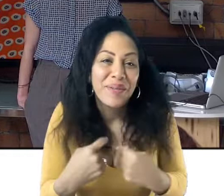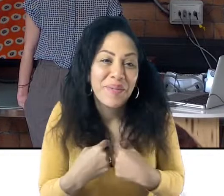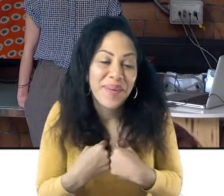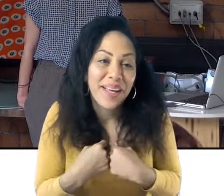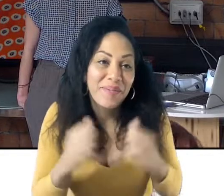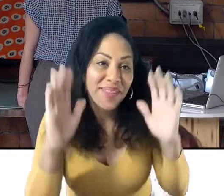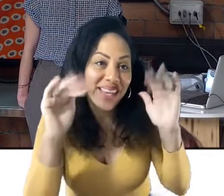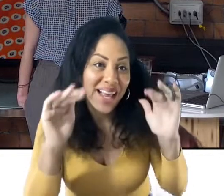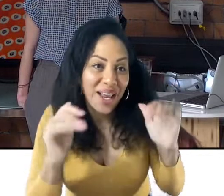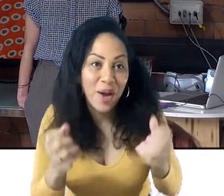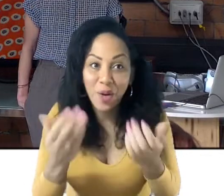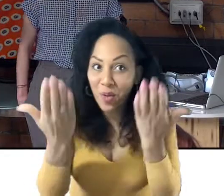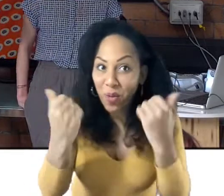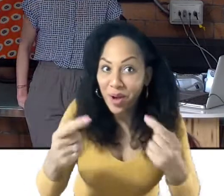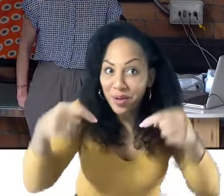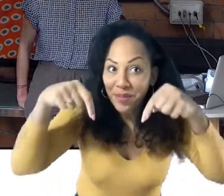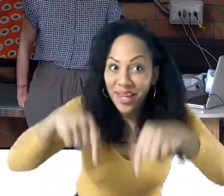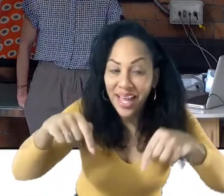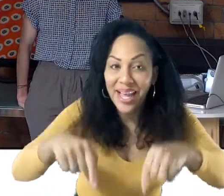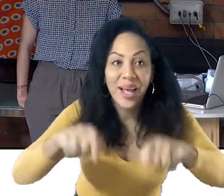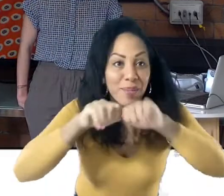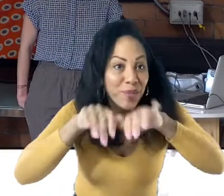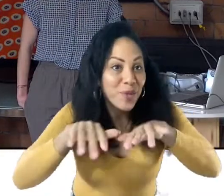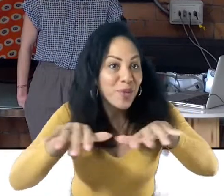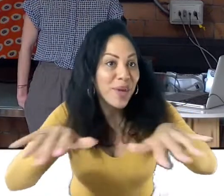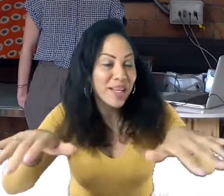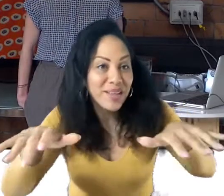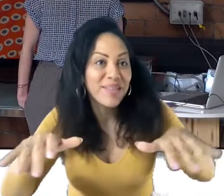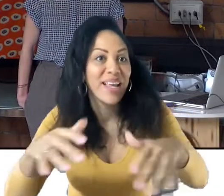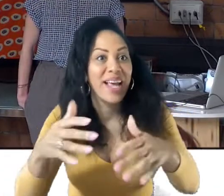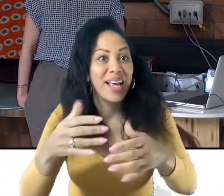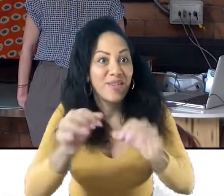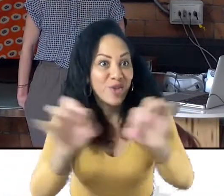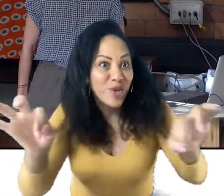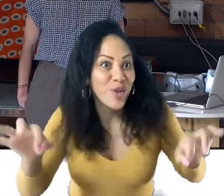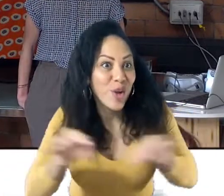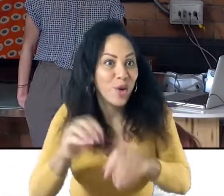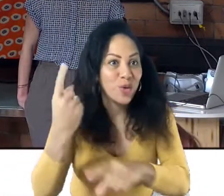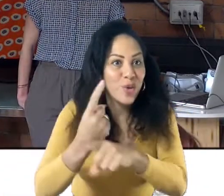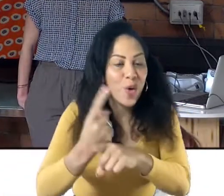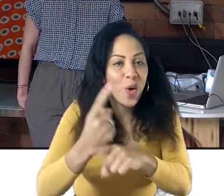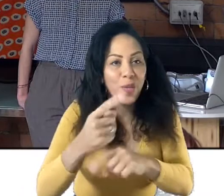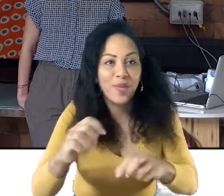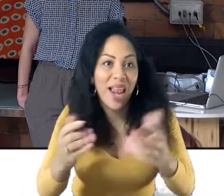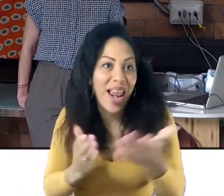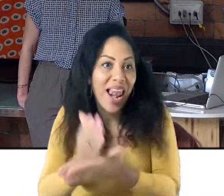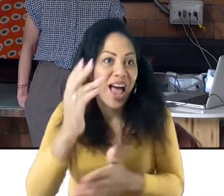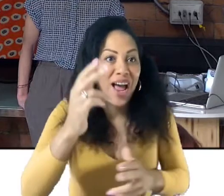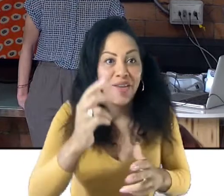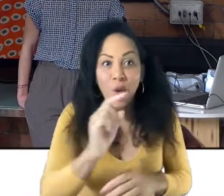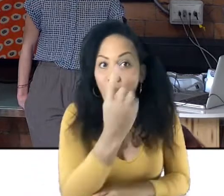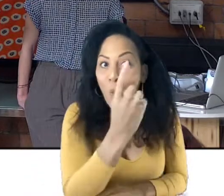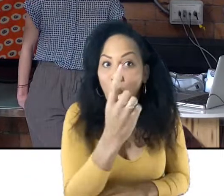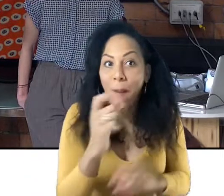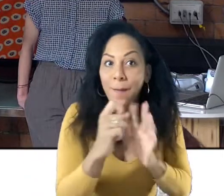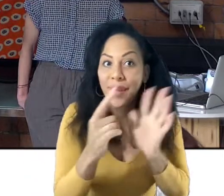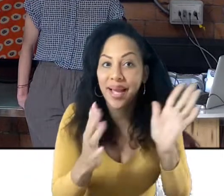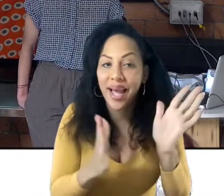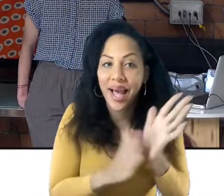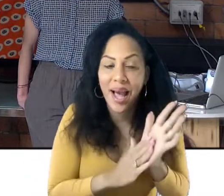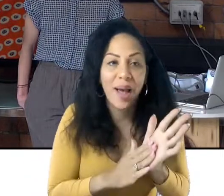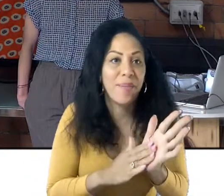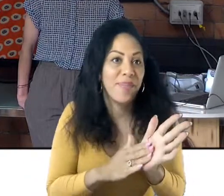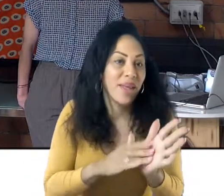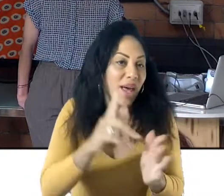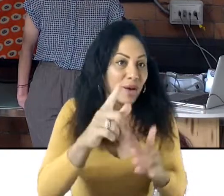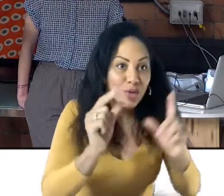the Pervasive Media Studio Lunchtime Talk. These talks are live every Friday at 1 p.m, both here in the building and live online across Twitter, Facebook